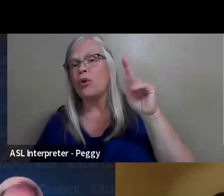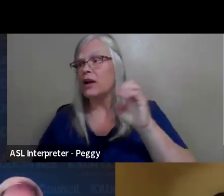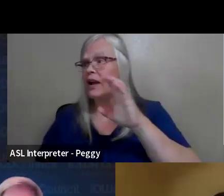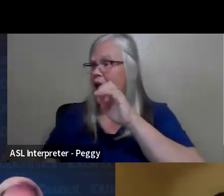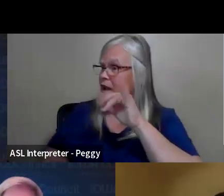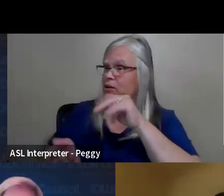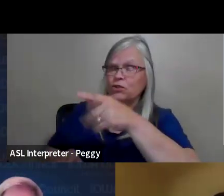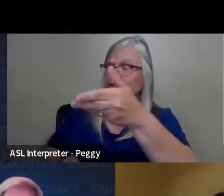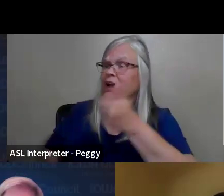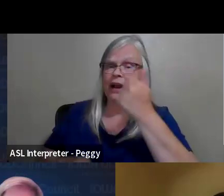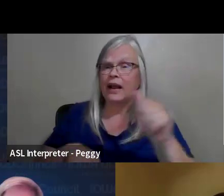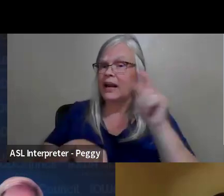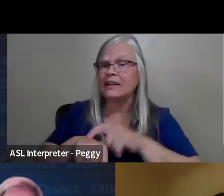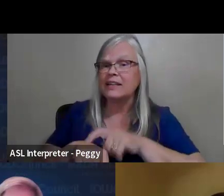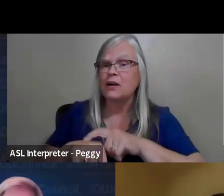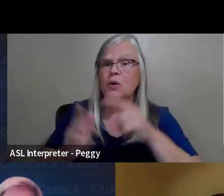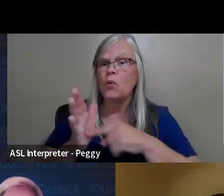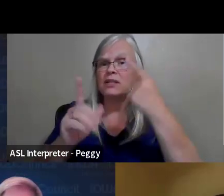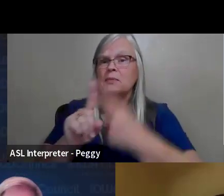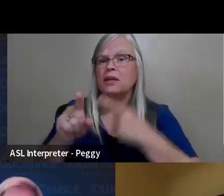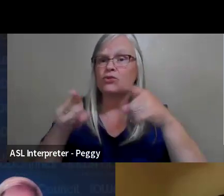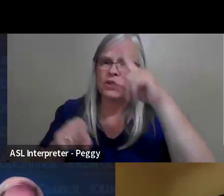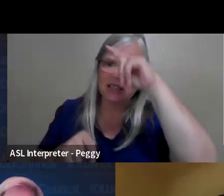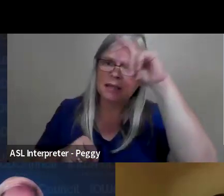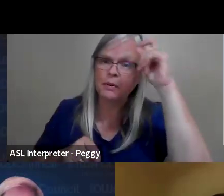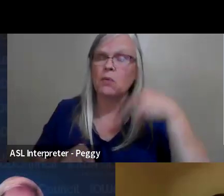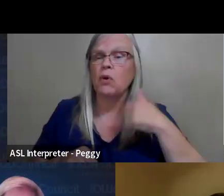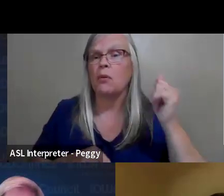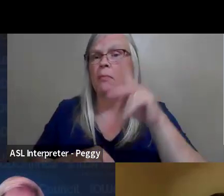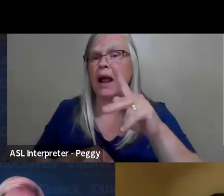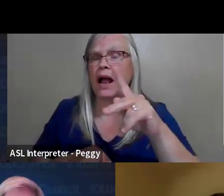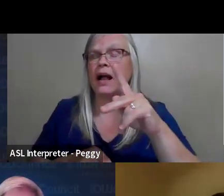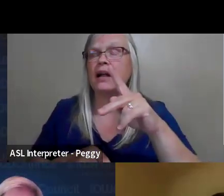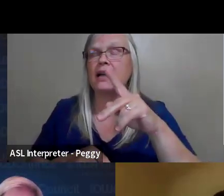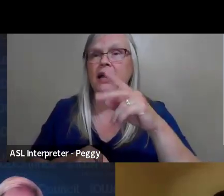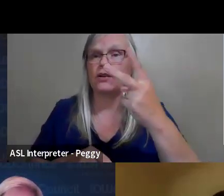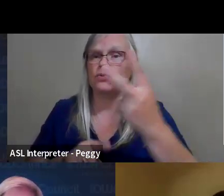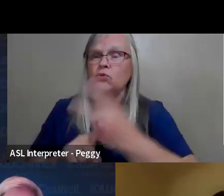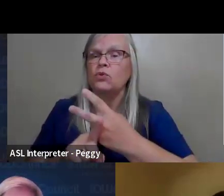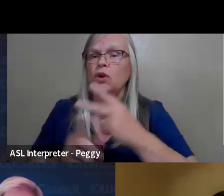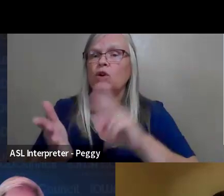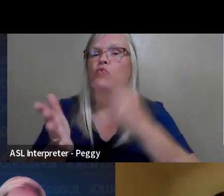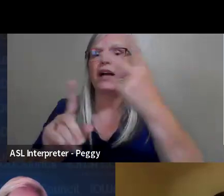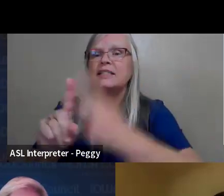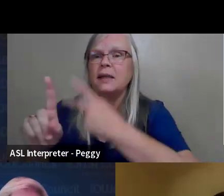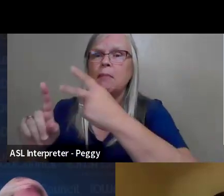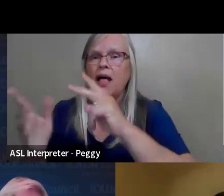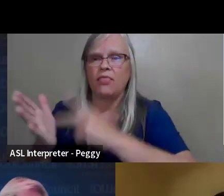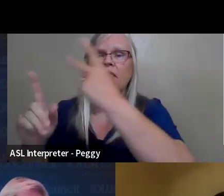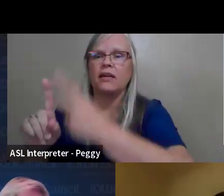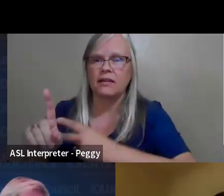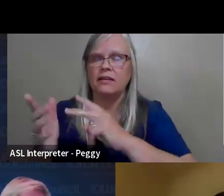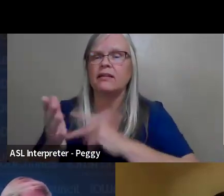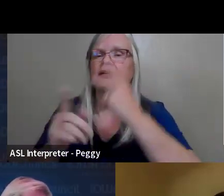do them once a month during the summer, and then we will start back here in a couple of months doing them twice a month, just so you know. But